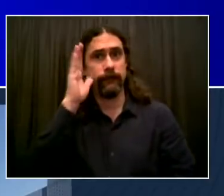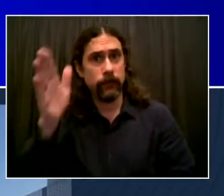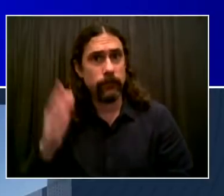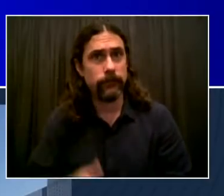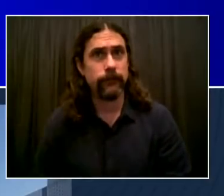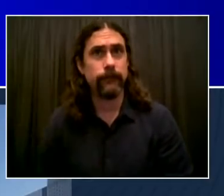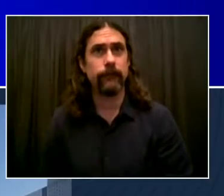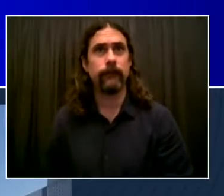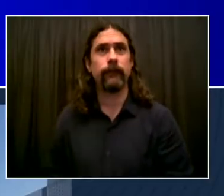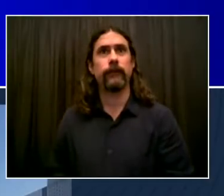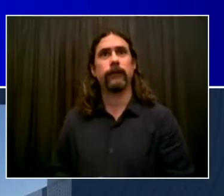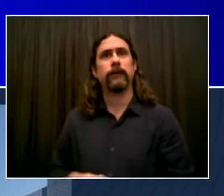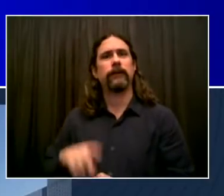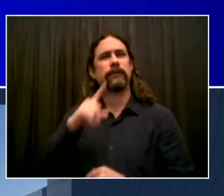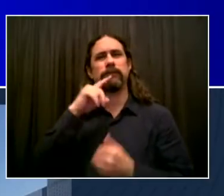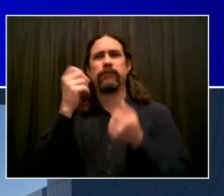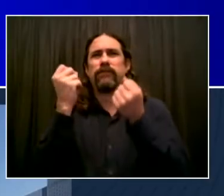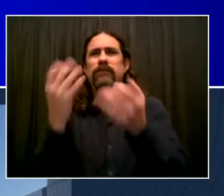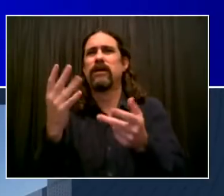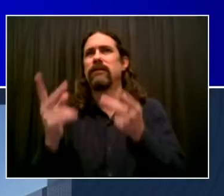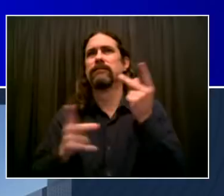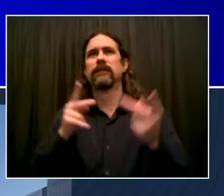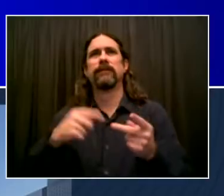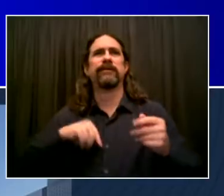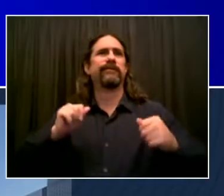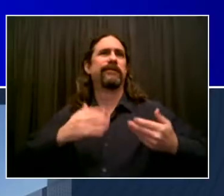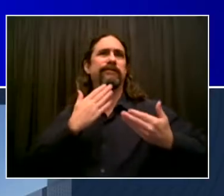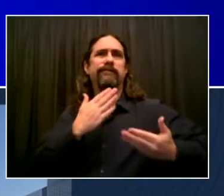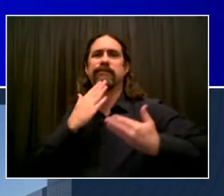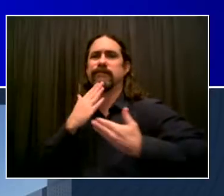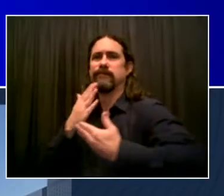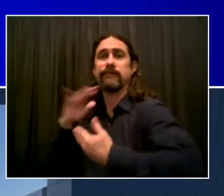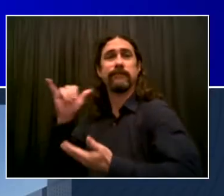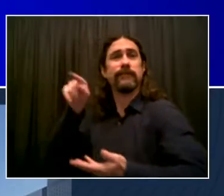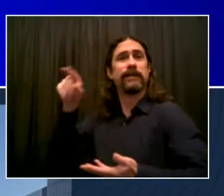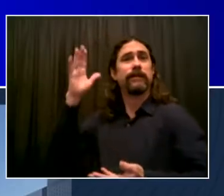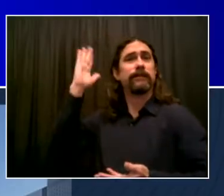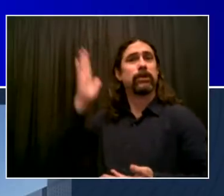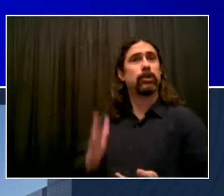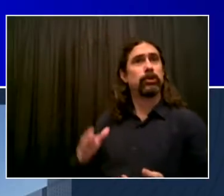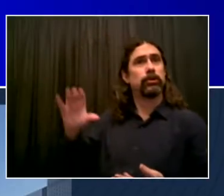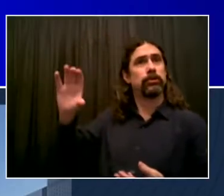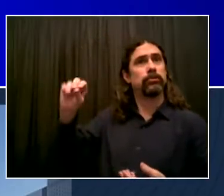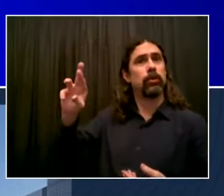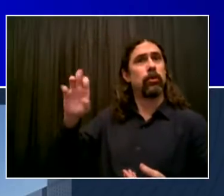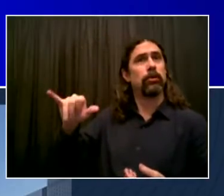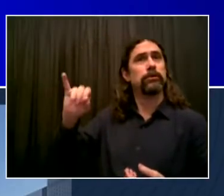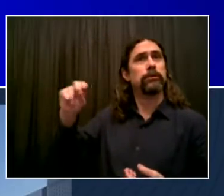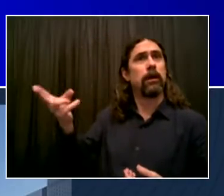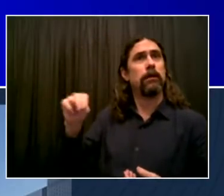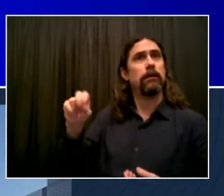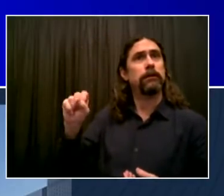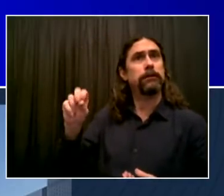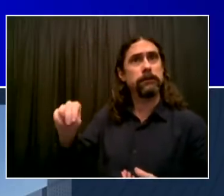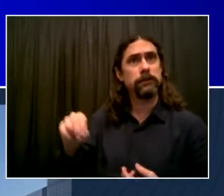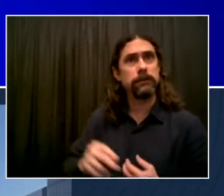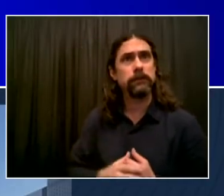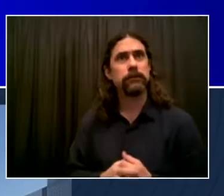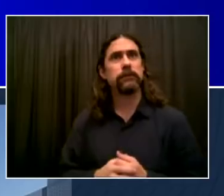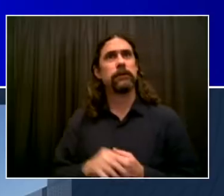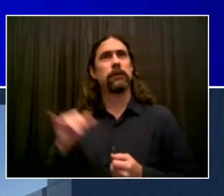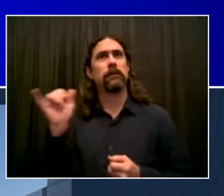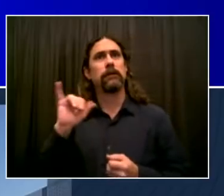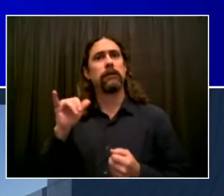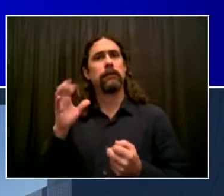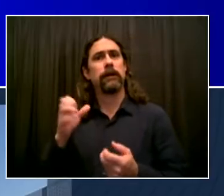council, but I want to give special thanks to one council member. He's the chair of the Land Use Committee. He looked at the big picture reality for New